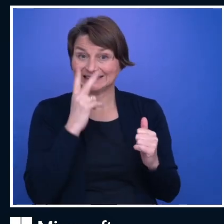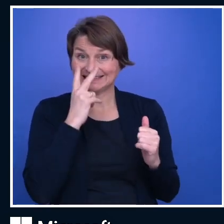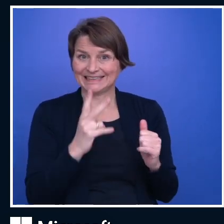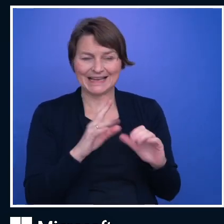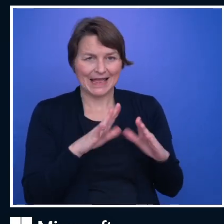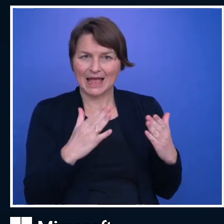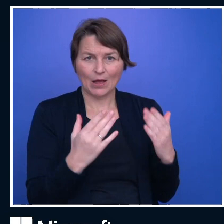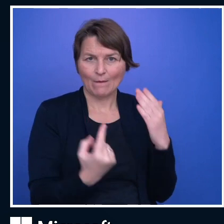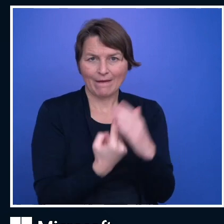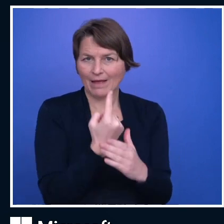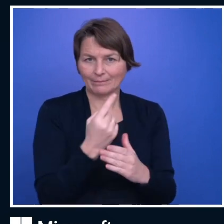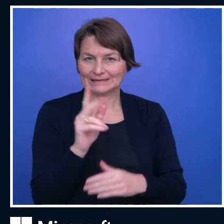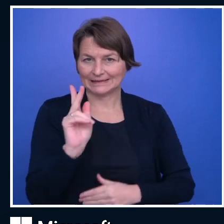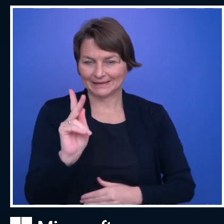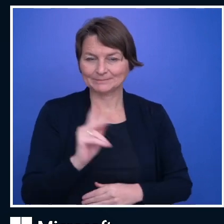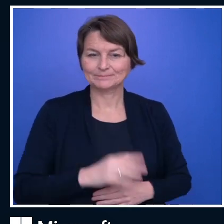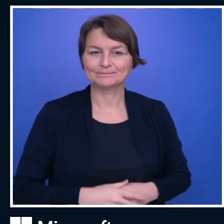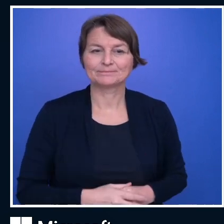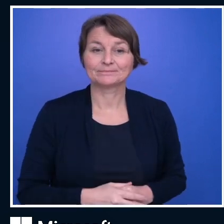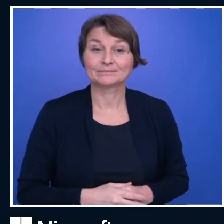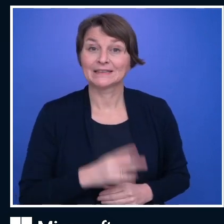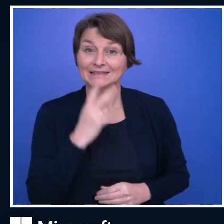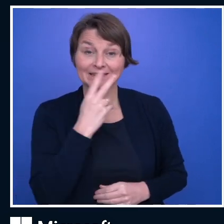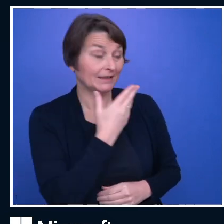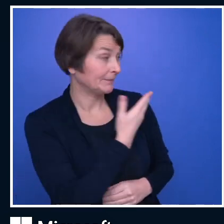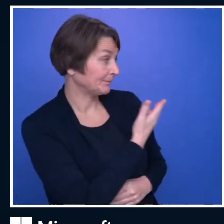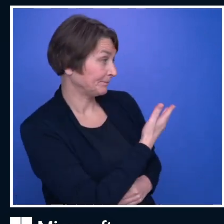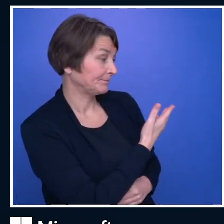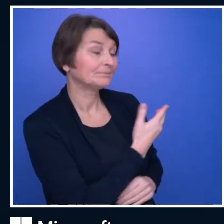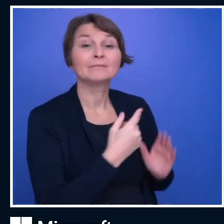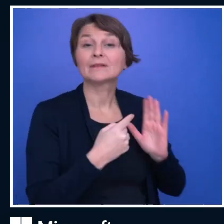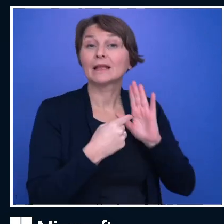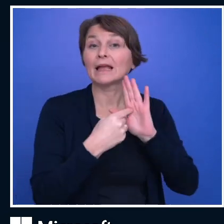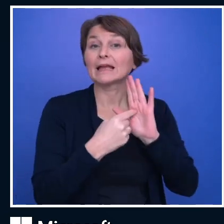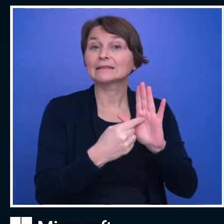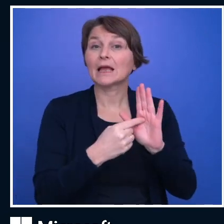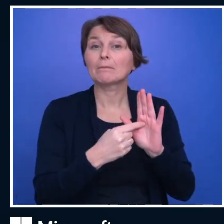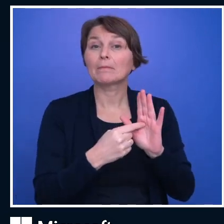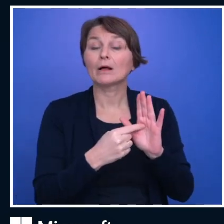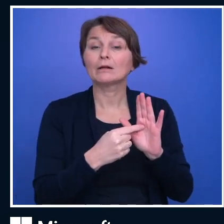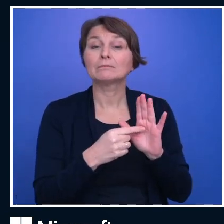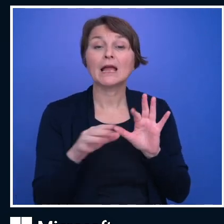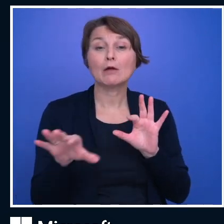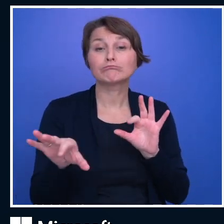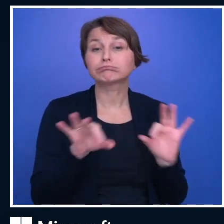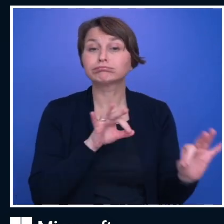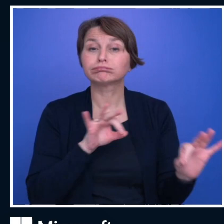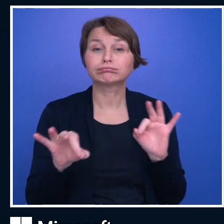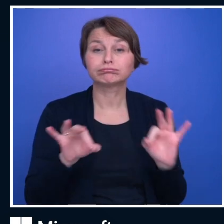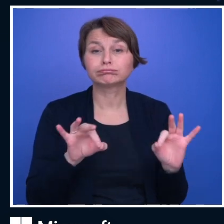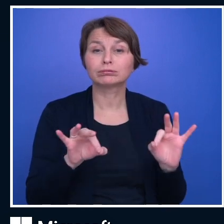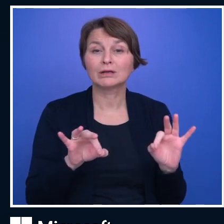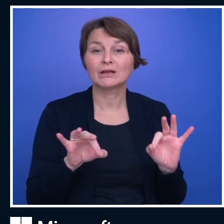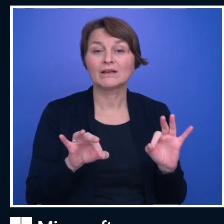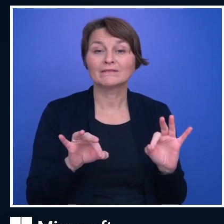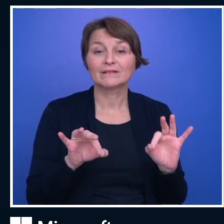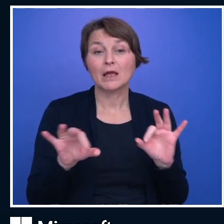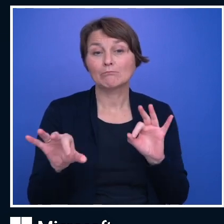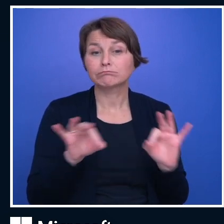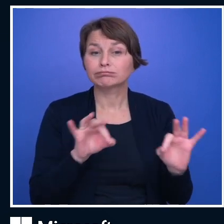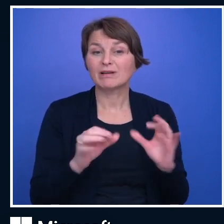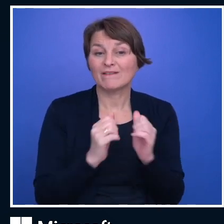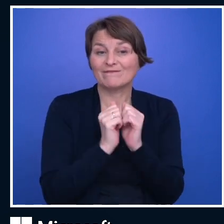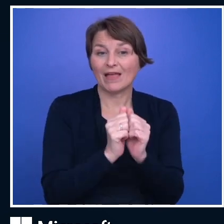So the second image that we see here, let's take the example, let's take an arbitrary value of k as 5. Now we want to classify the star over there into